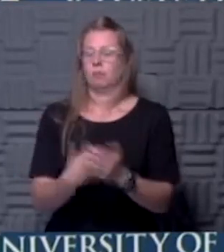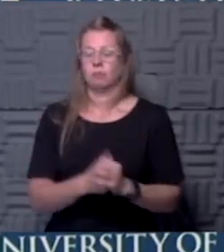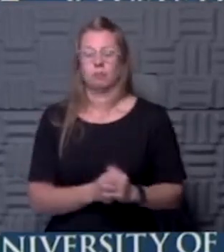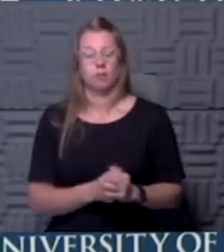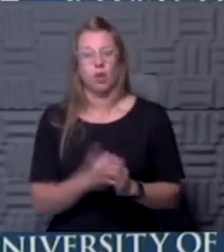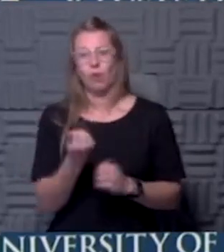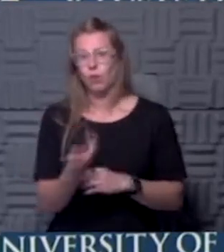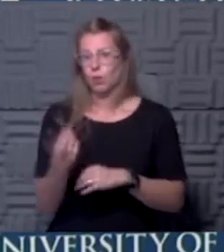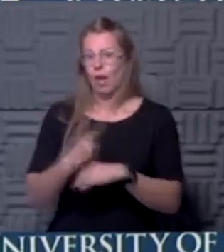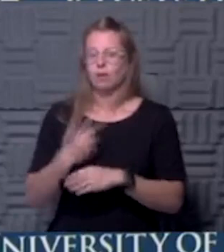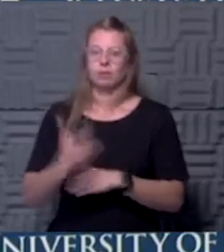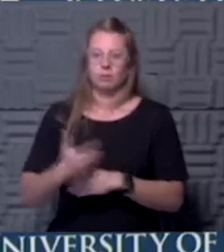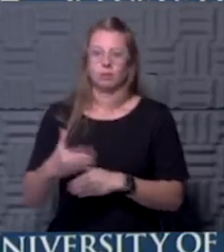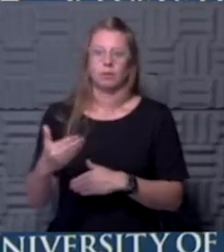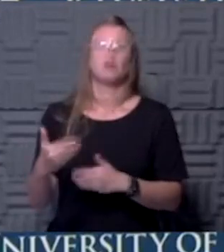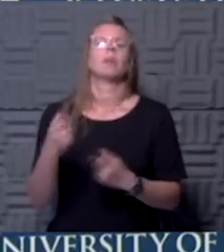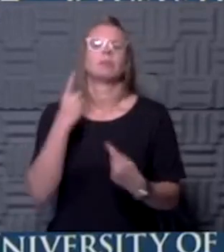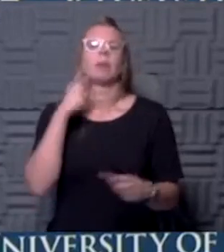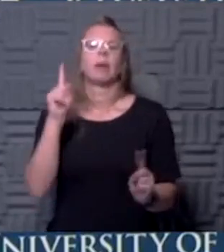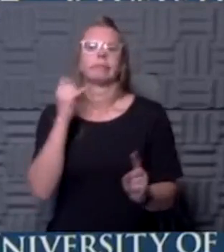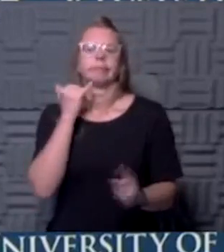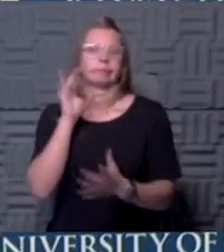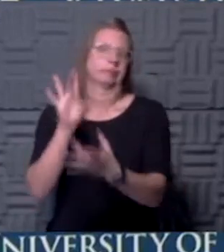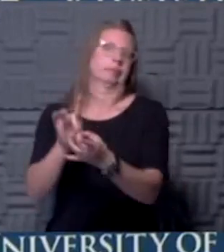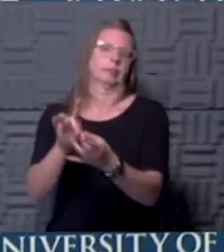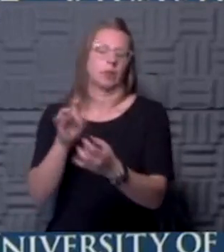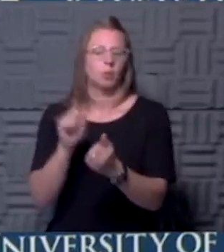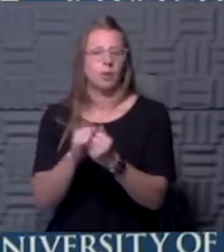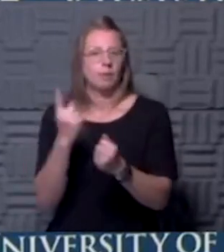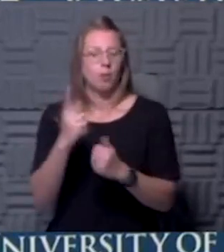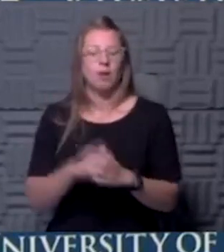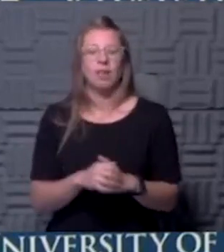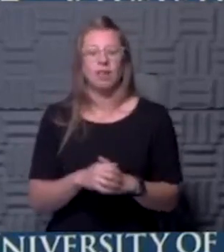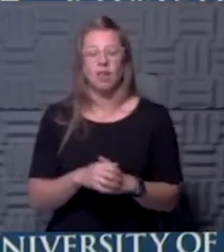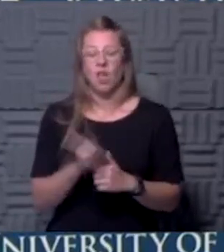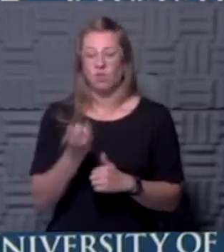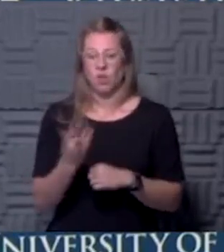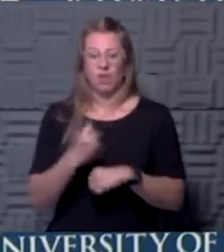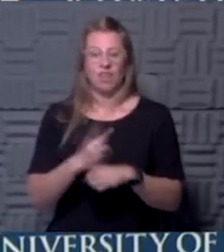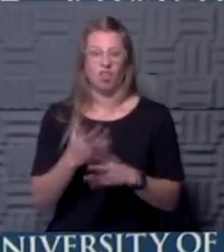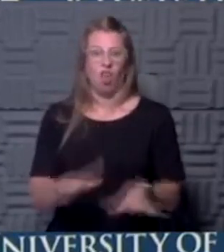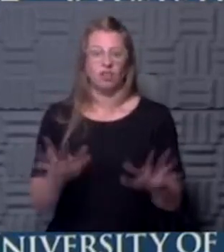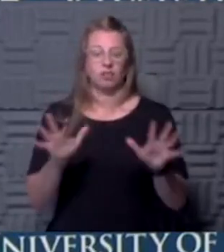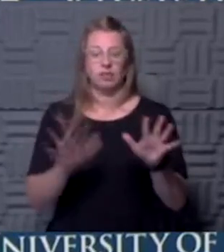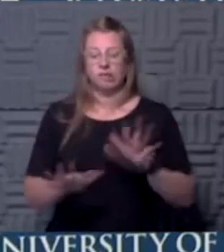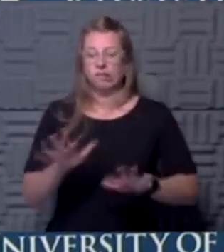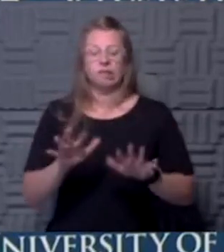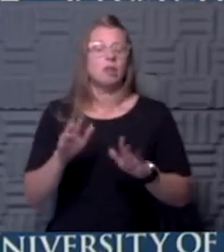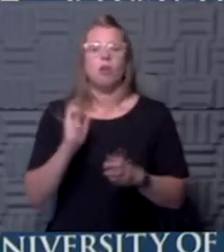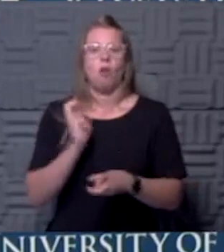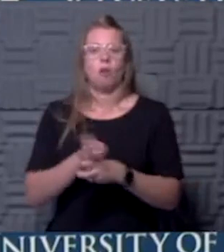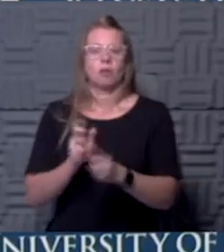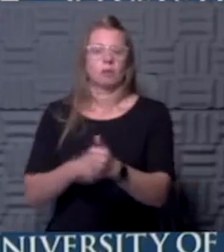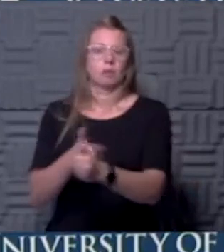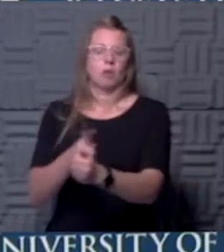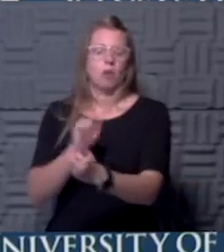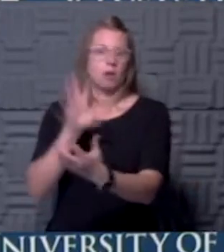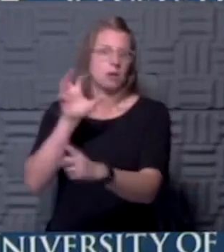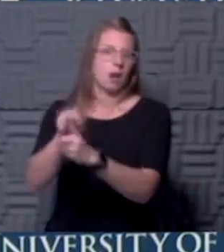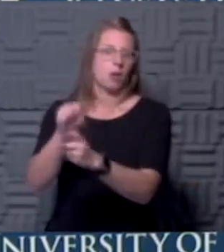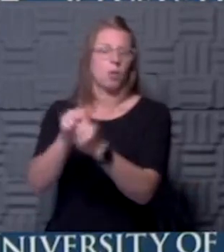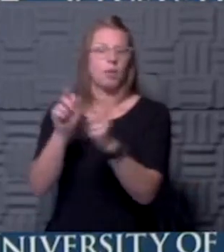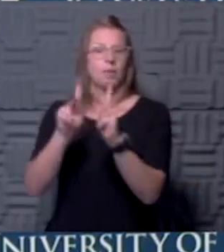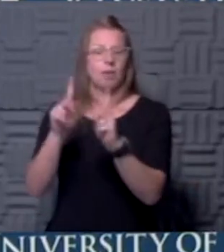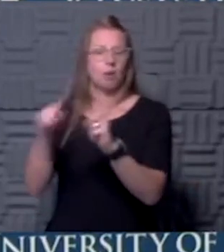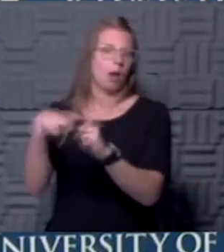few days. And I think when we lose a couple days there, it's really tough to catch those people who have been in contact with the